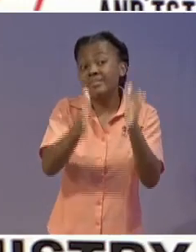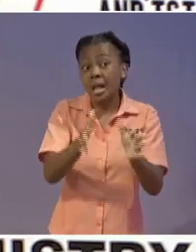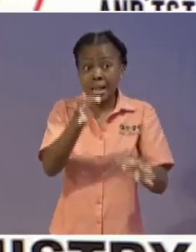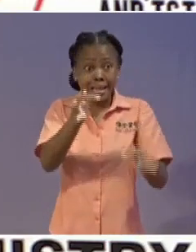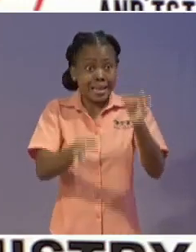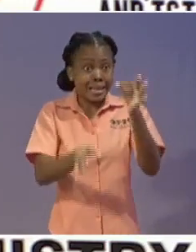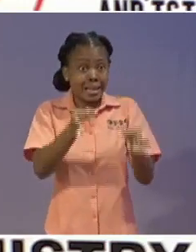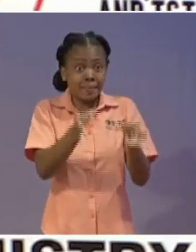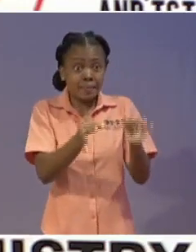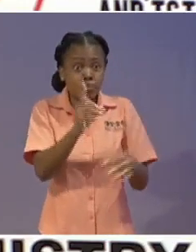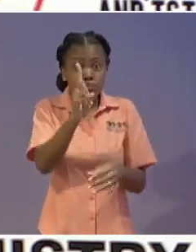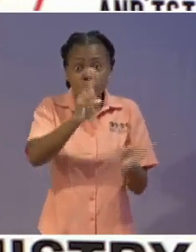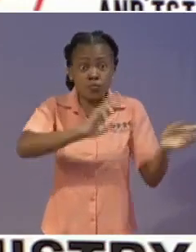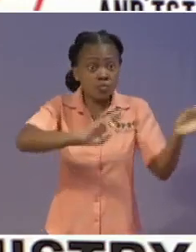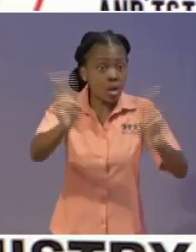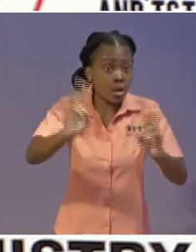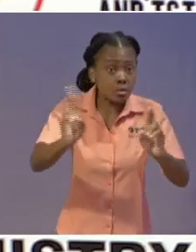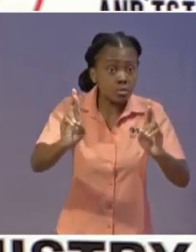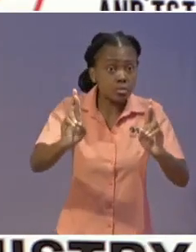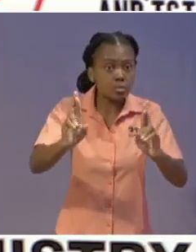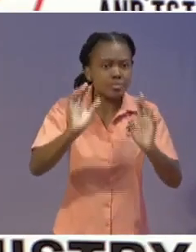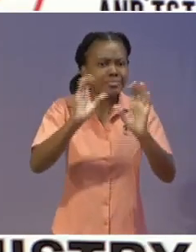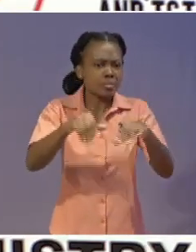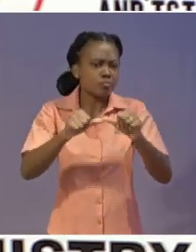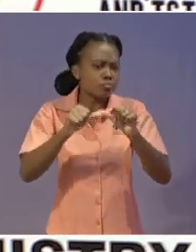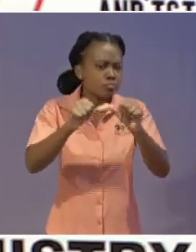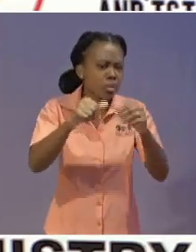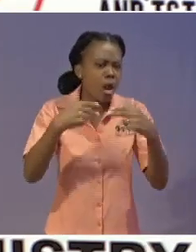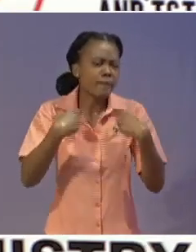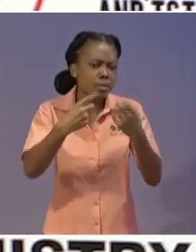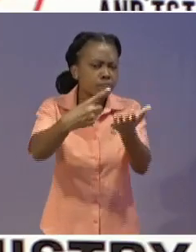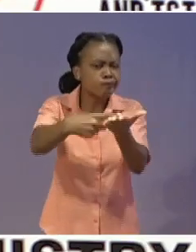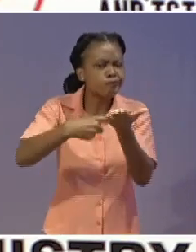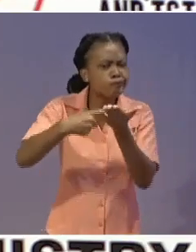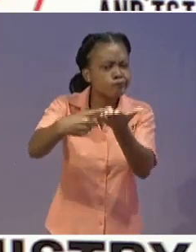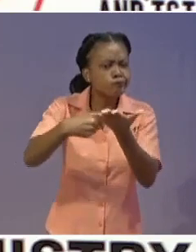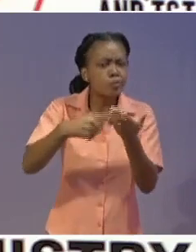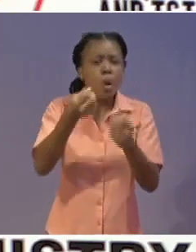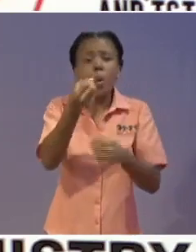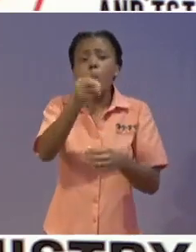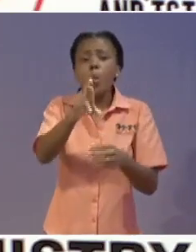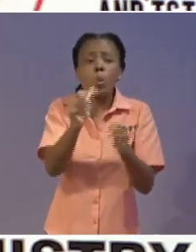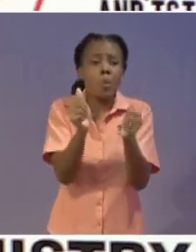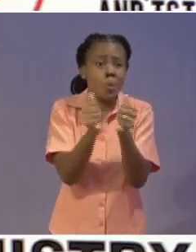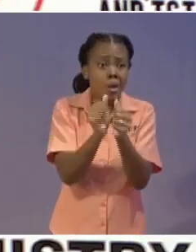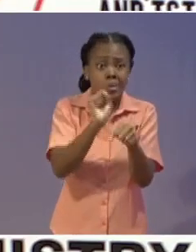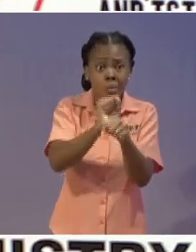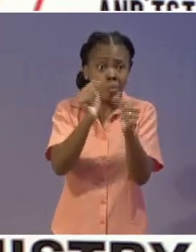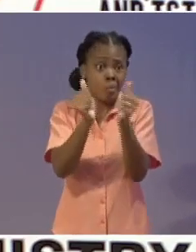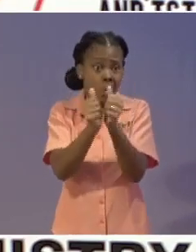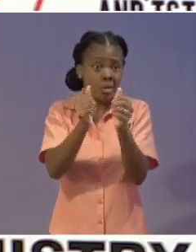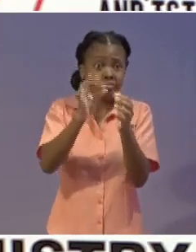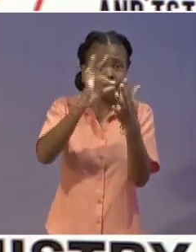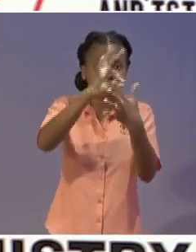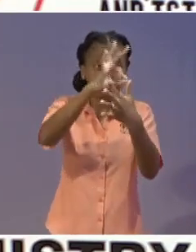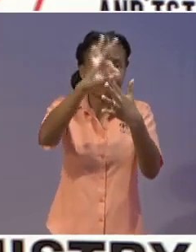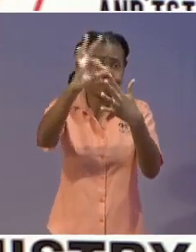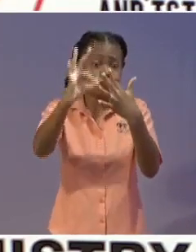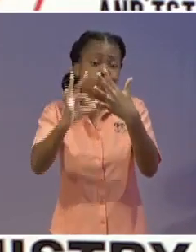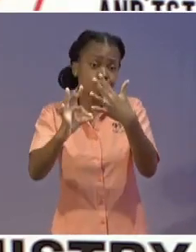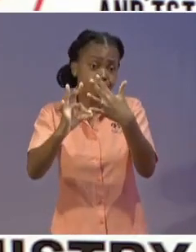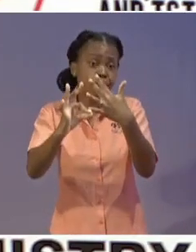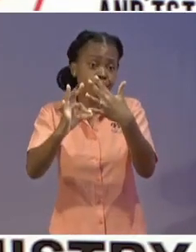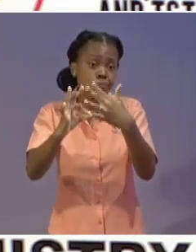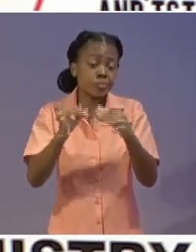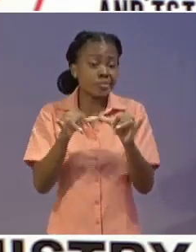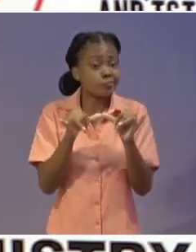bilateral arrangements or arrangements through CARICOM, as it may be, to procure as soon as we can. But generally speaking,